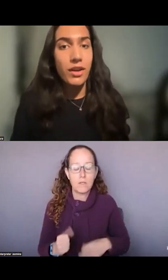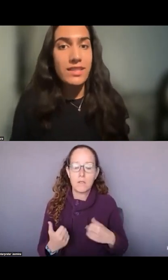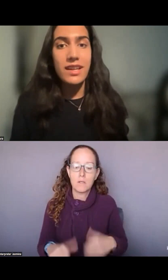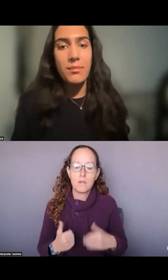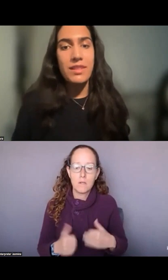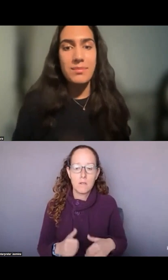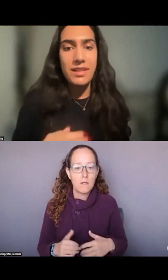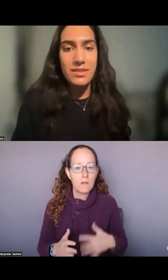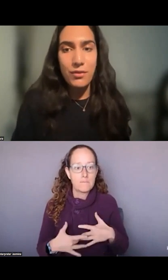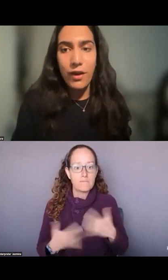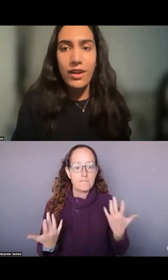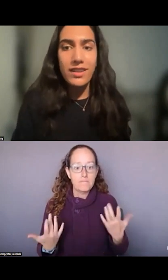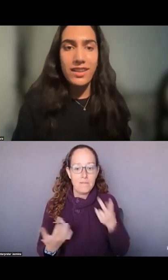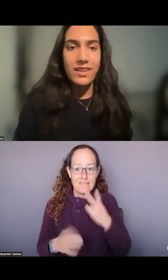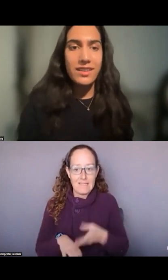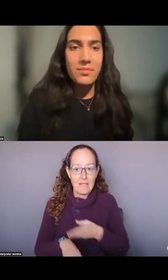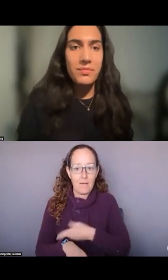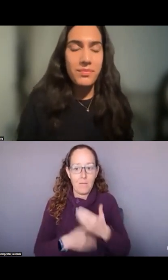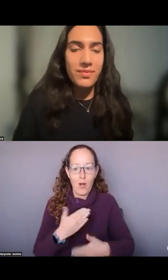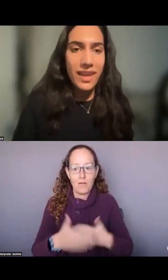of progress in this space so far.